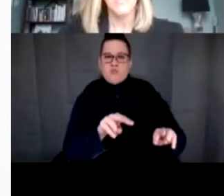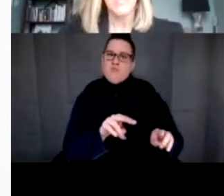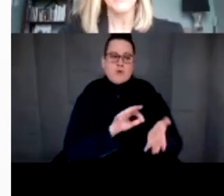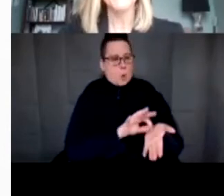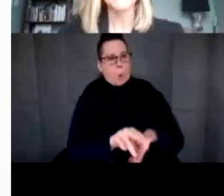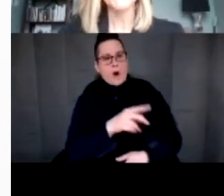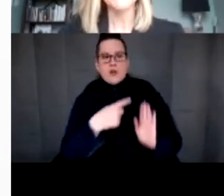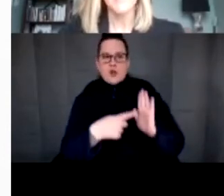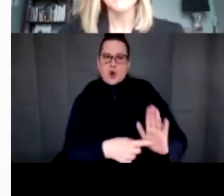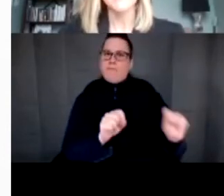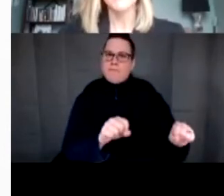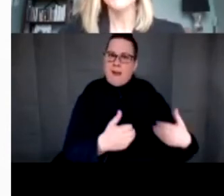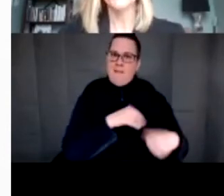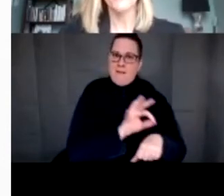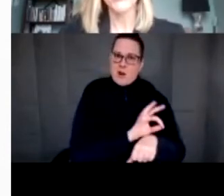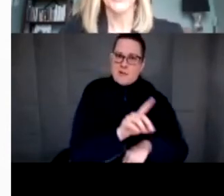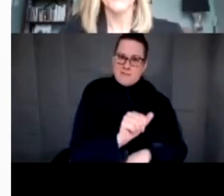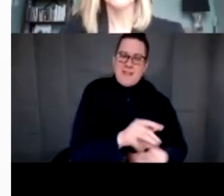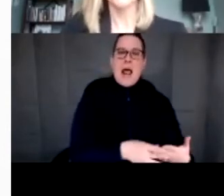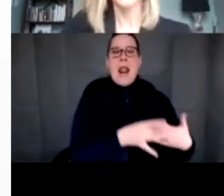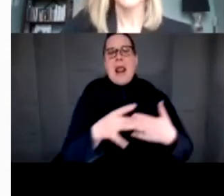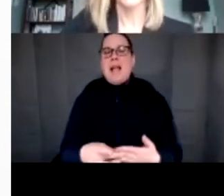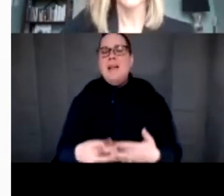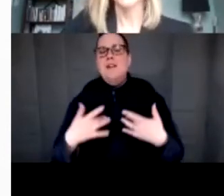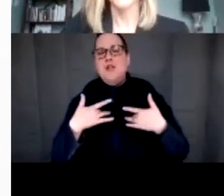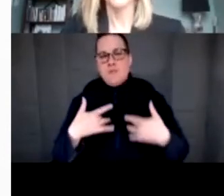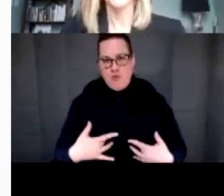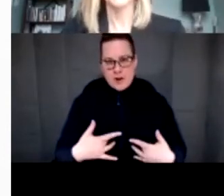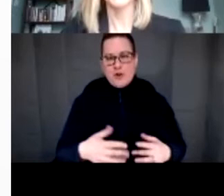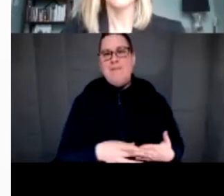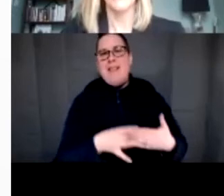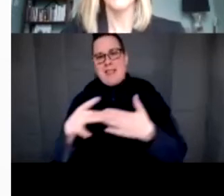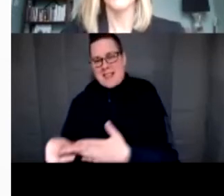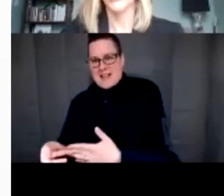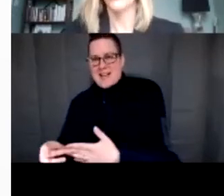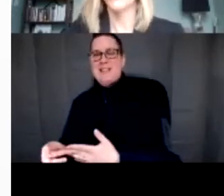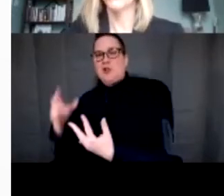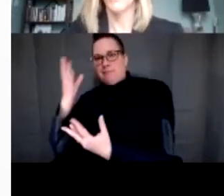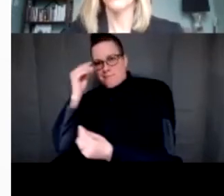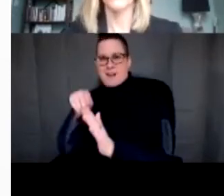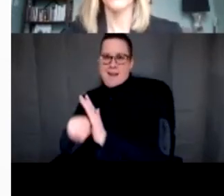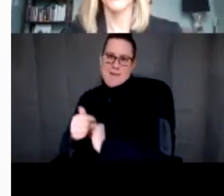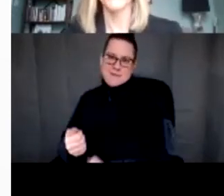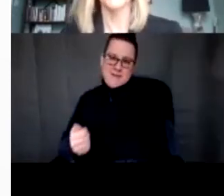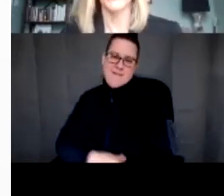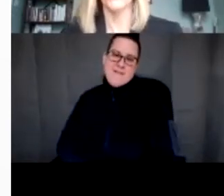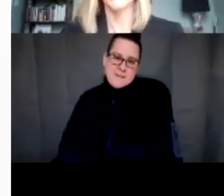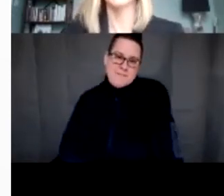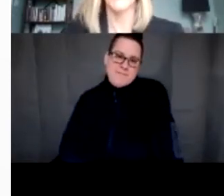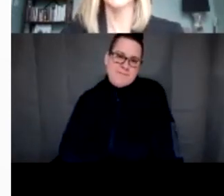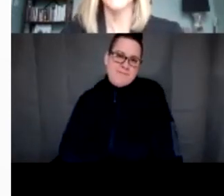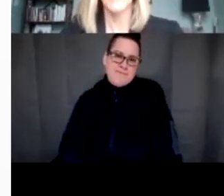disability, seems that that is leading to the depression, which then leads to suicidal ideation, which one certainly